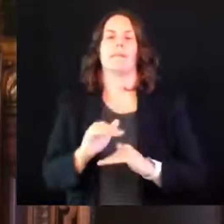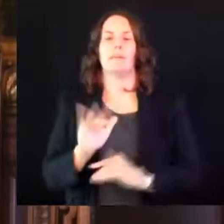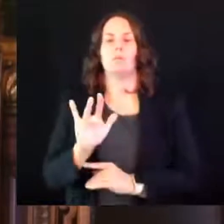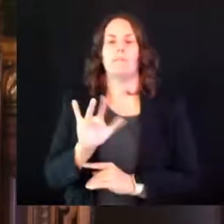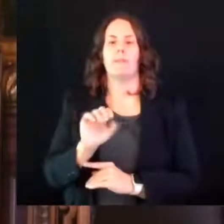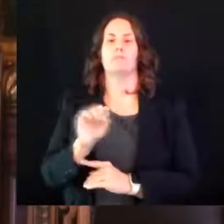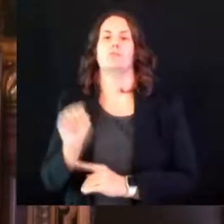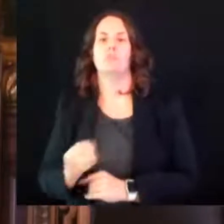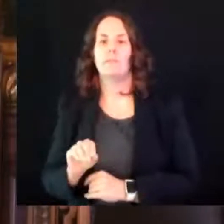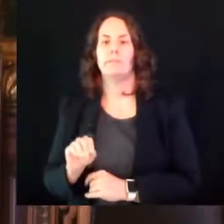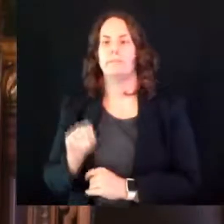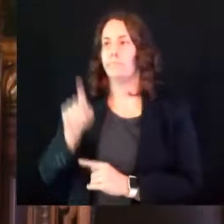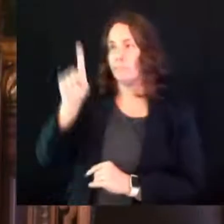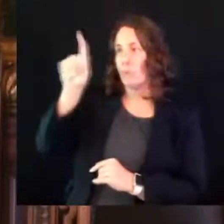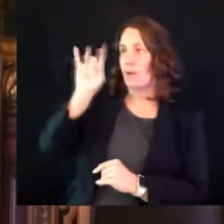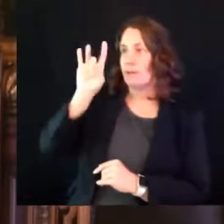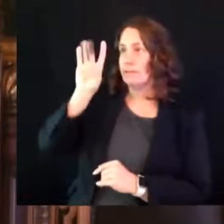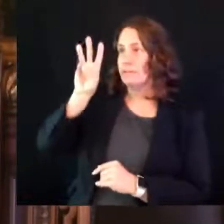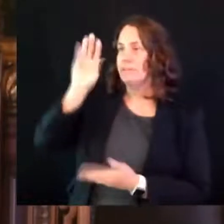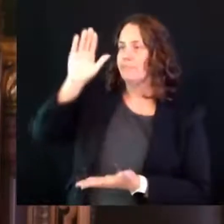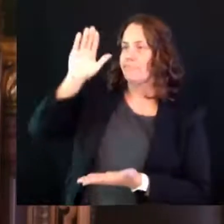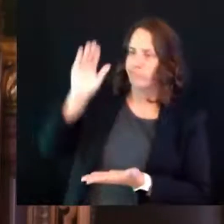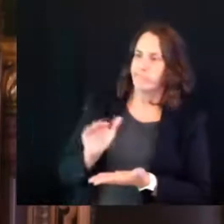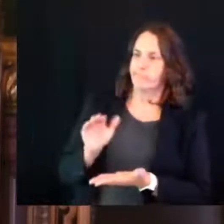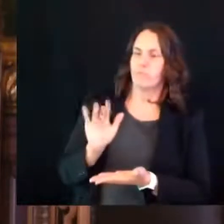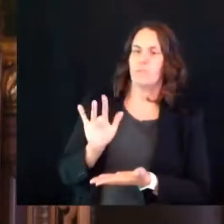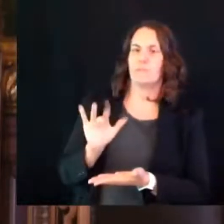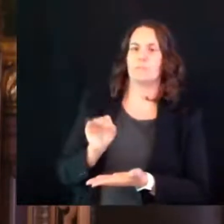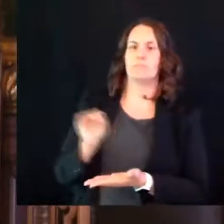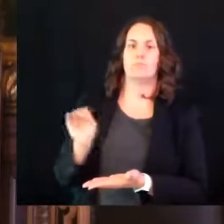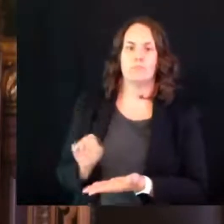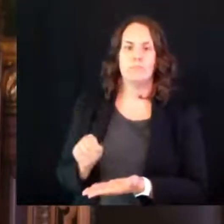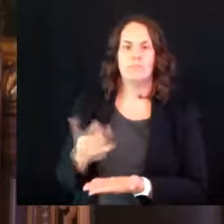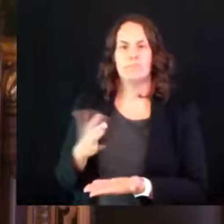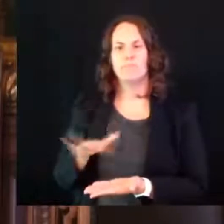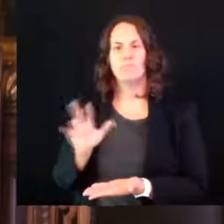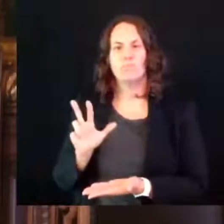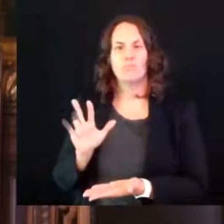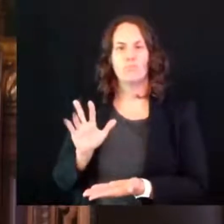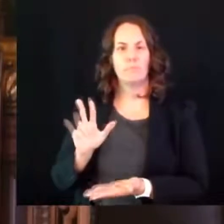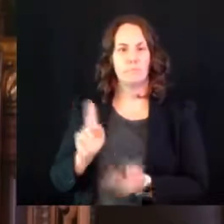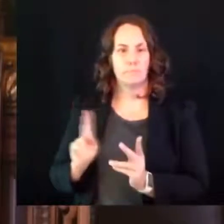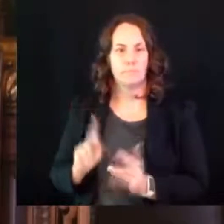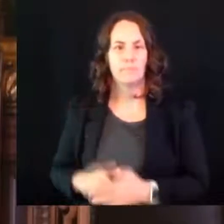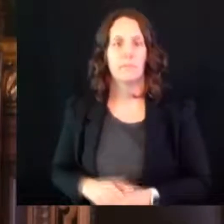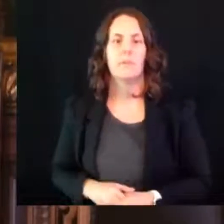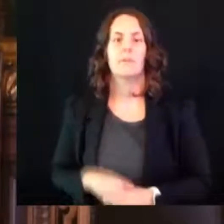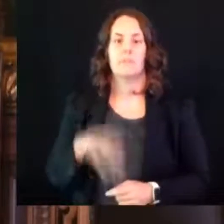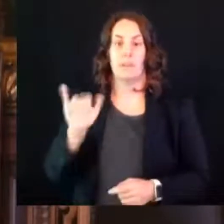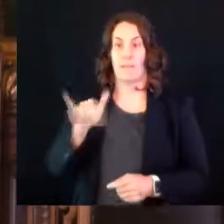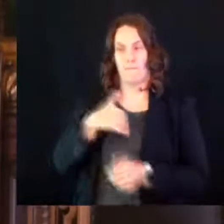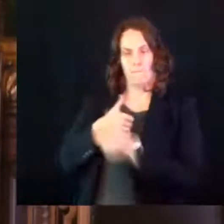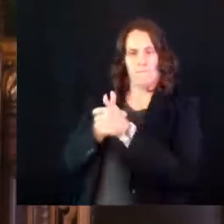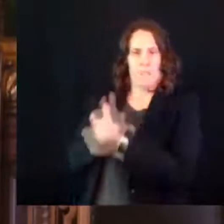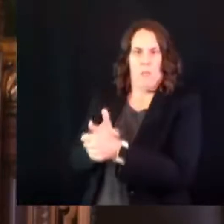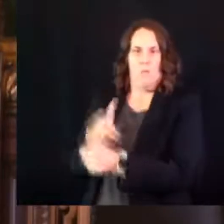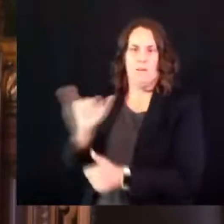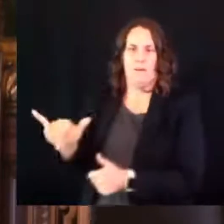your question with this order in the conservative Supreme Court, it's always something that we have to keep in mind.